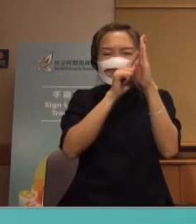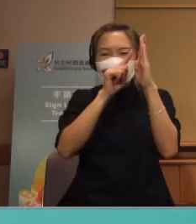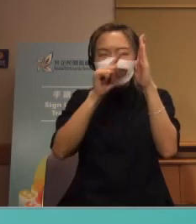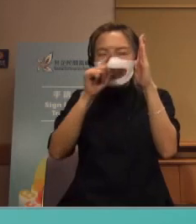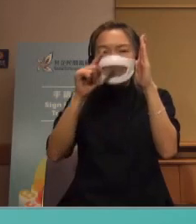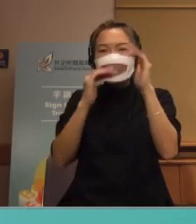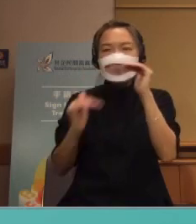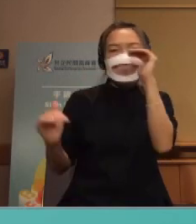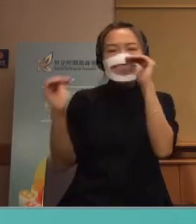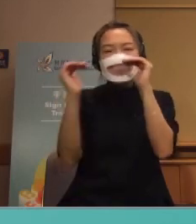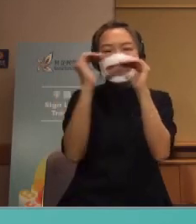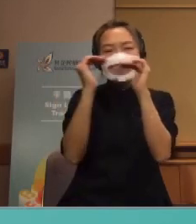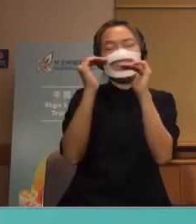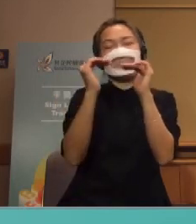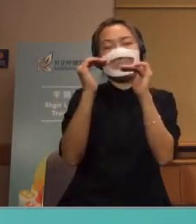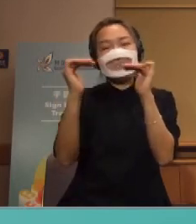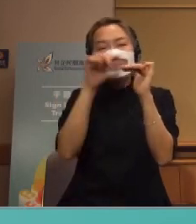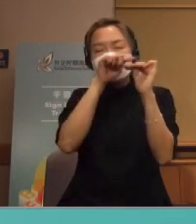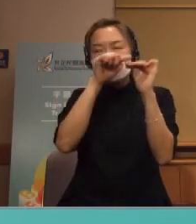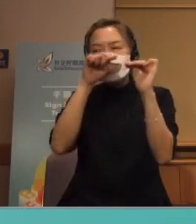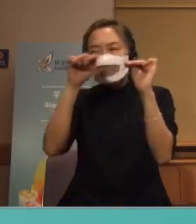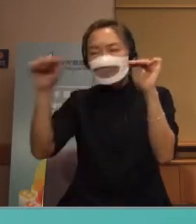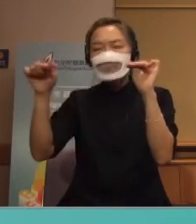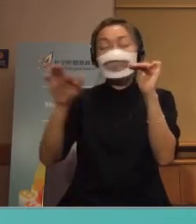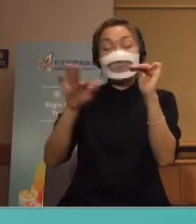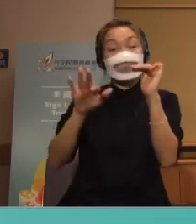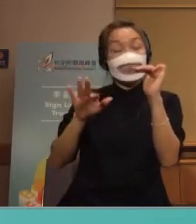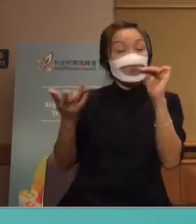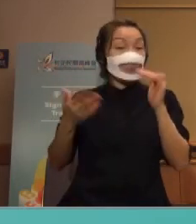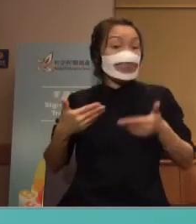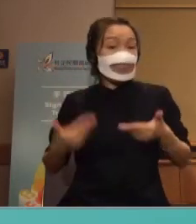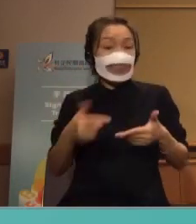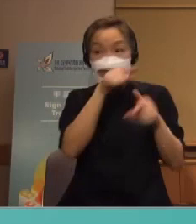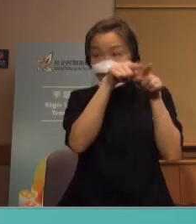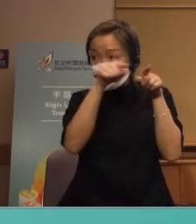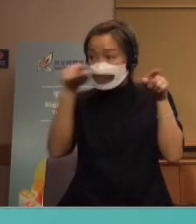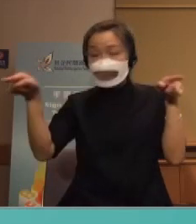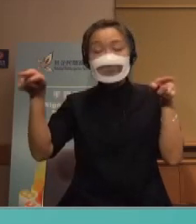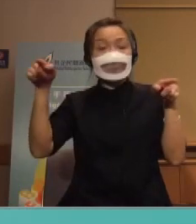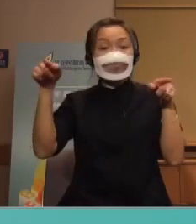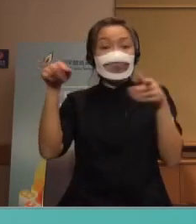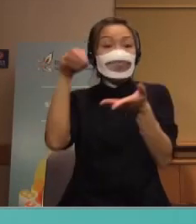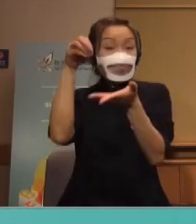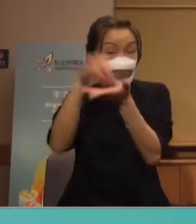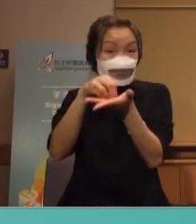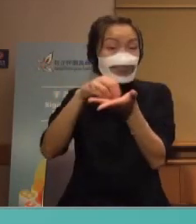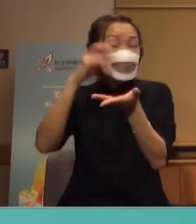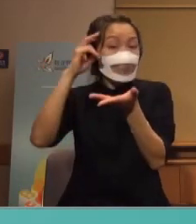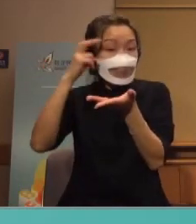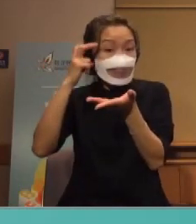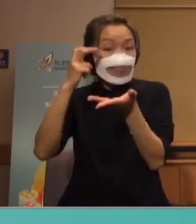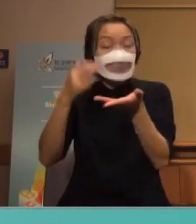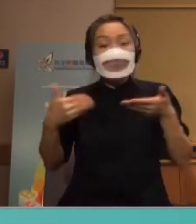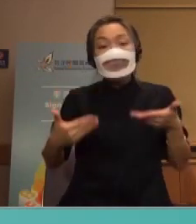kind of vacuum where people can reflect, what have I done? What do I want to do next? And the last cycle that's happened, the 2017